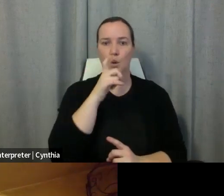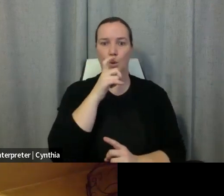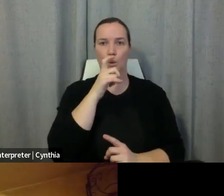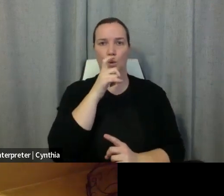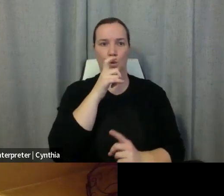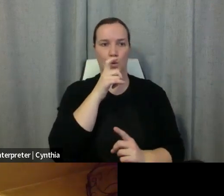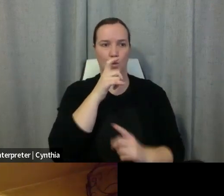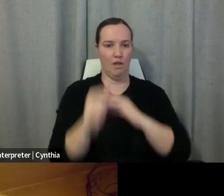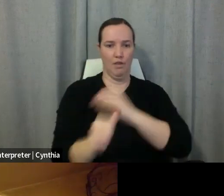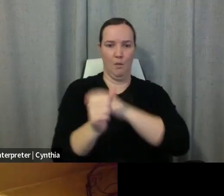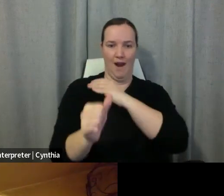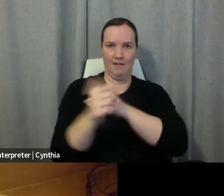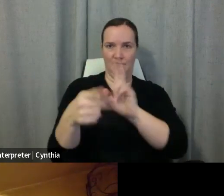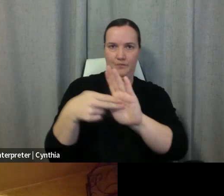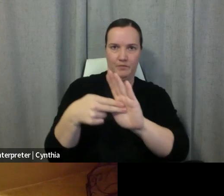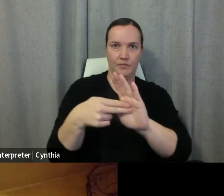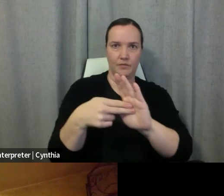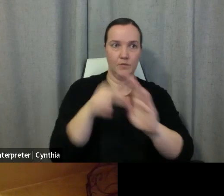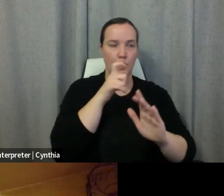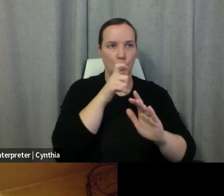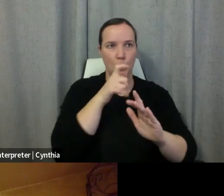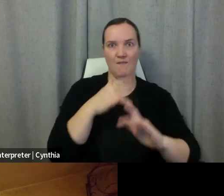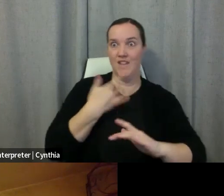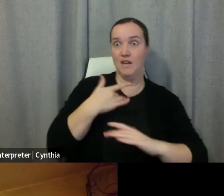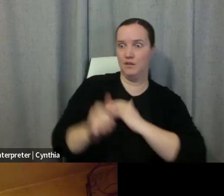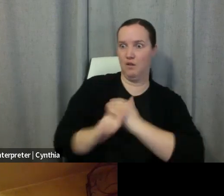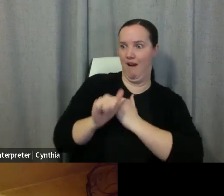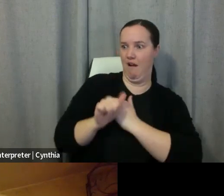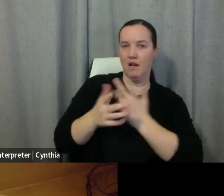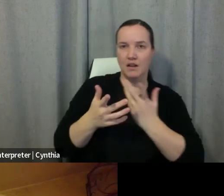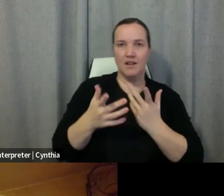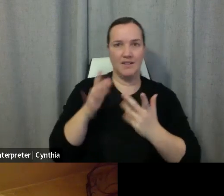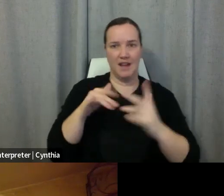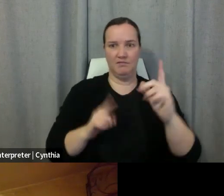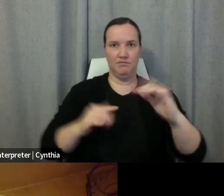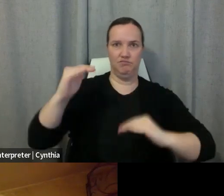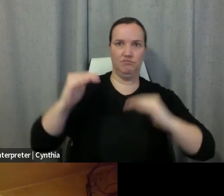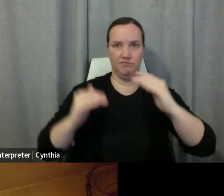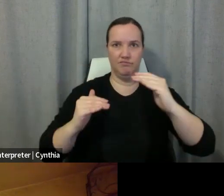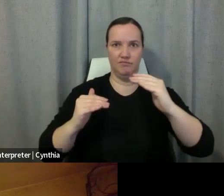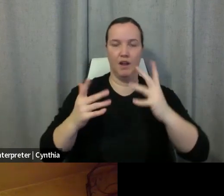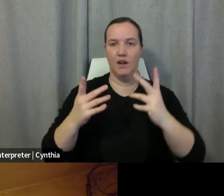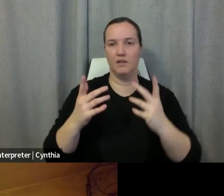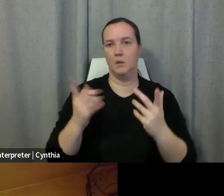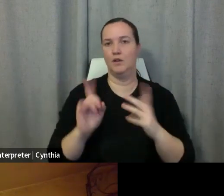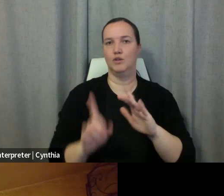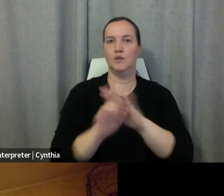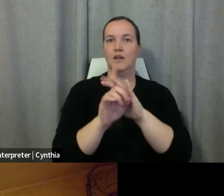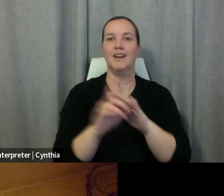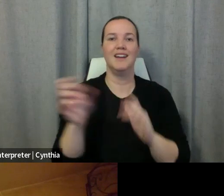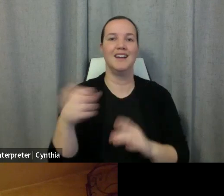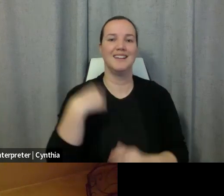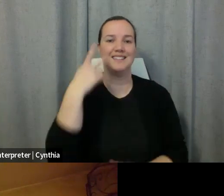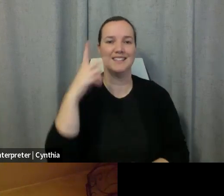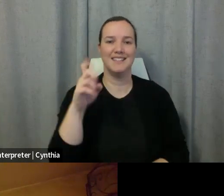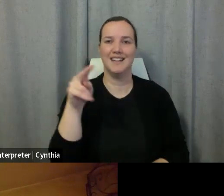a threat, who's seen as threatened, and where that power position is also landing, right? Yes, and I see Dina in the